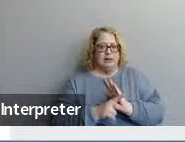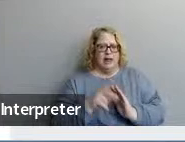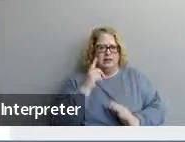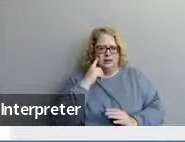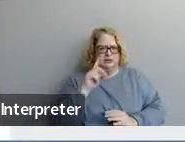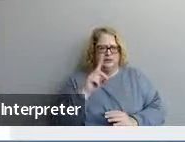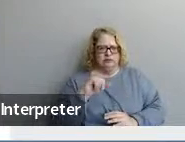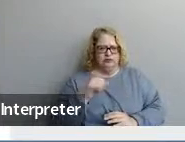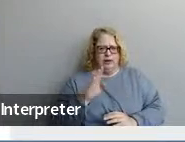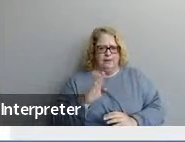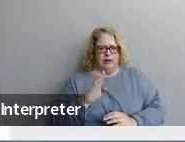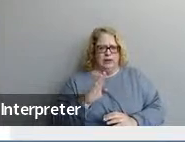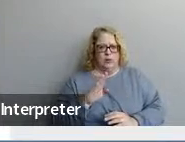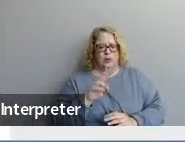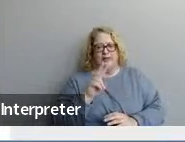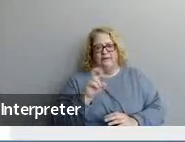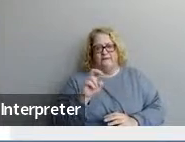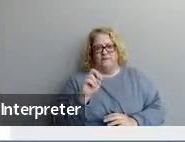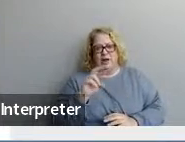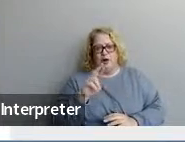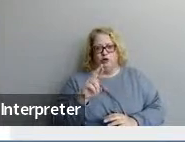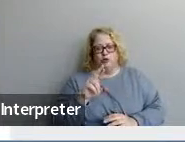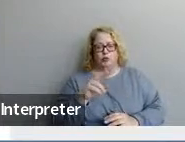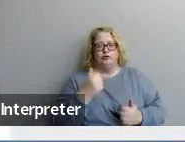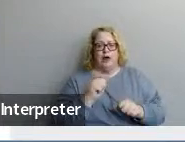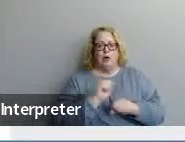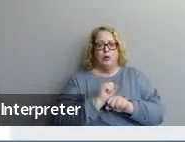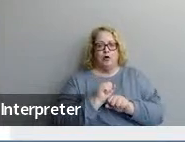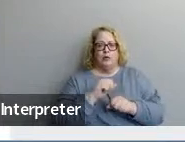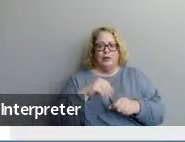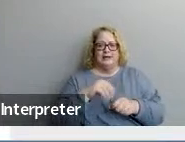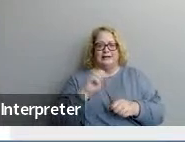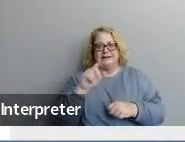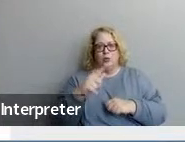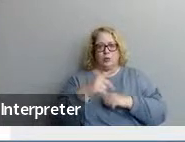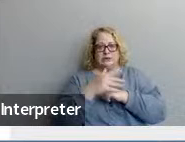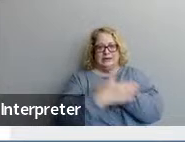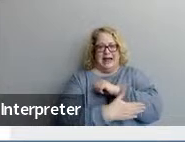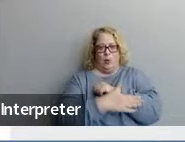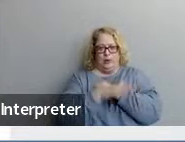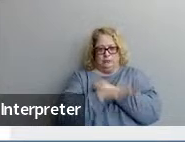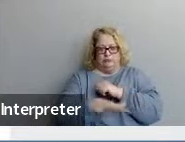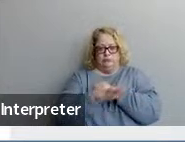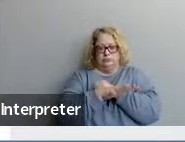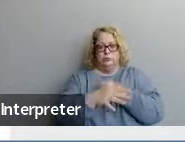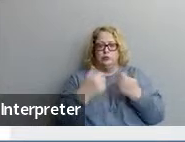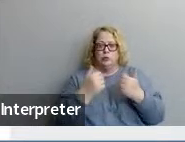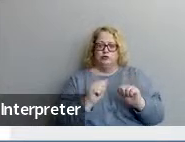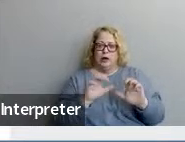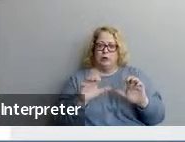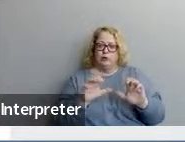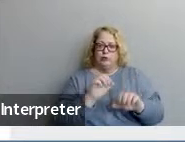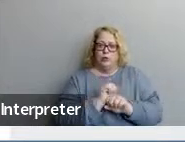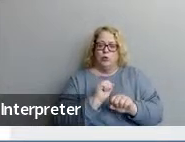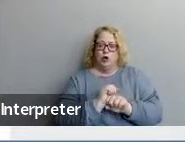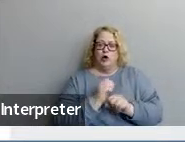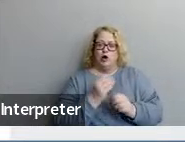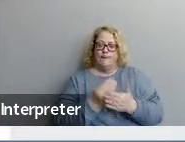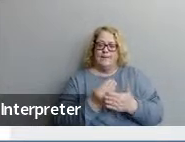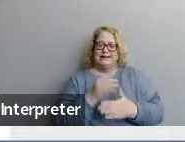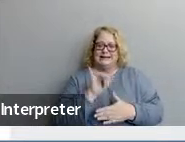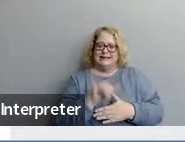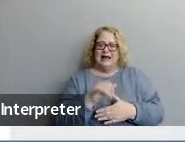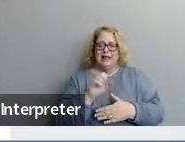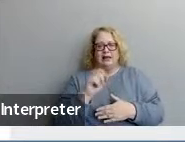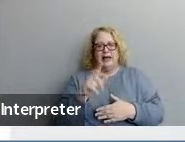DJD, local vendors. We really try to do work within the county. And so as we look at that, we try to do the work and our money stay in the